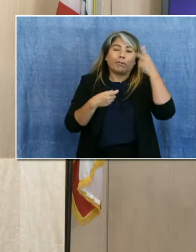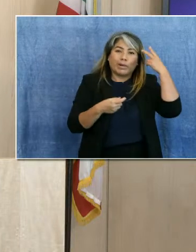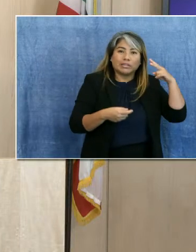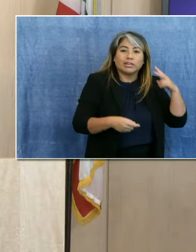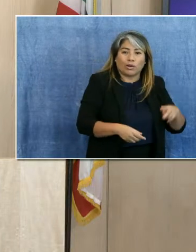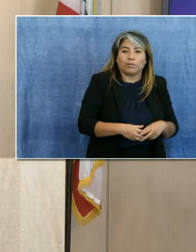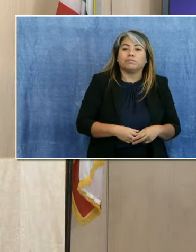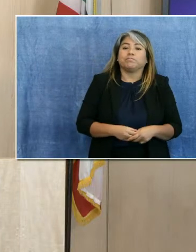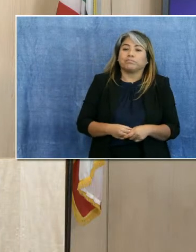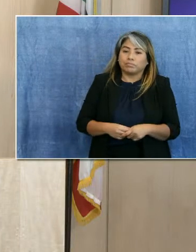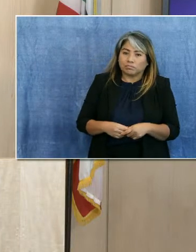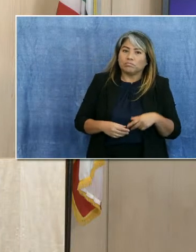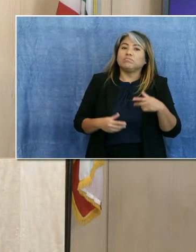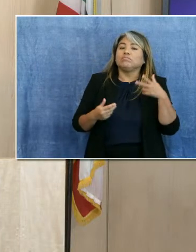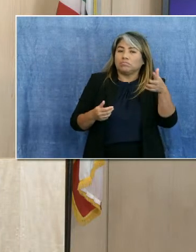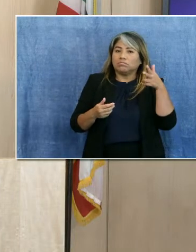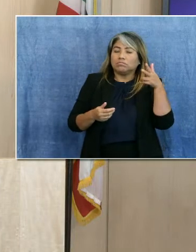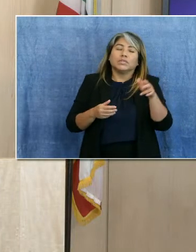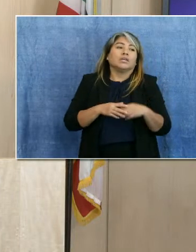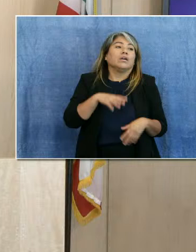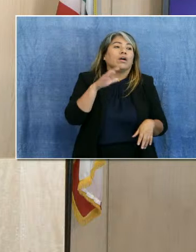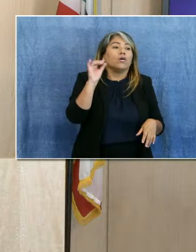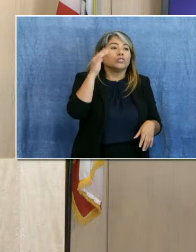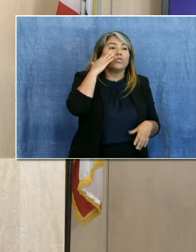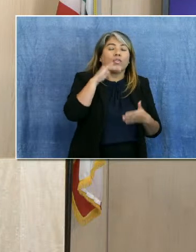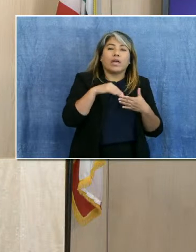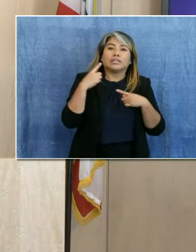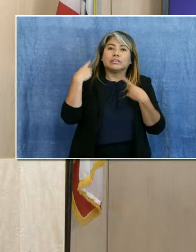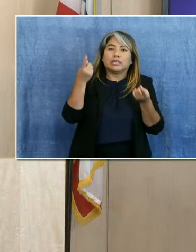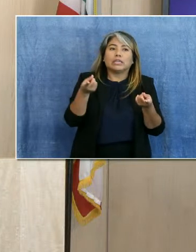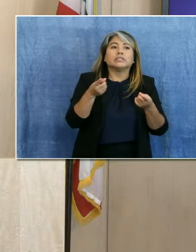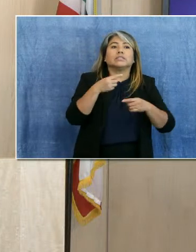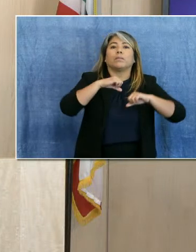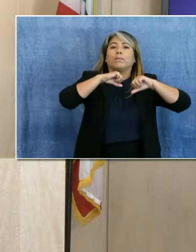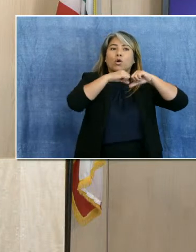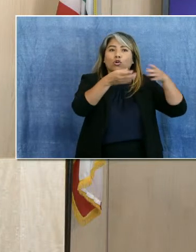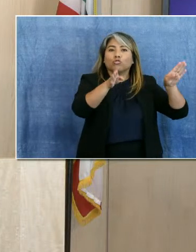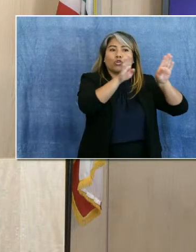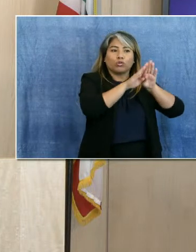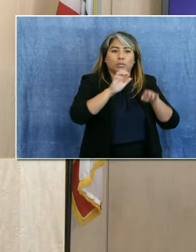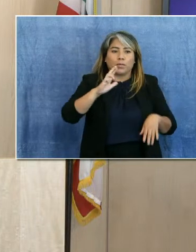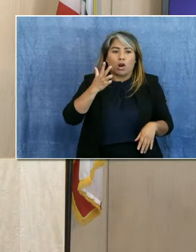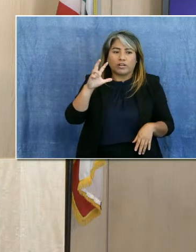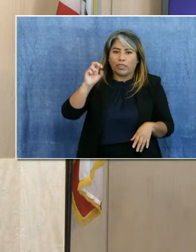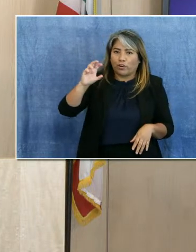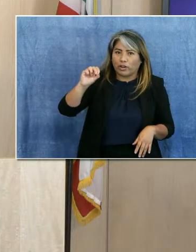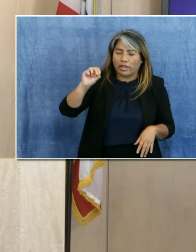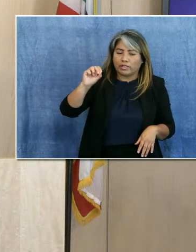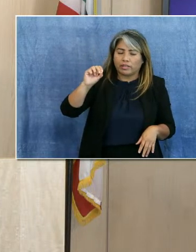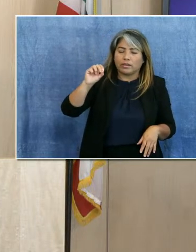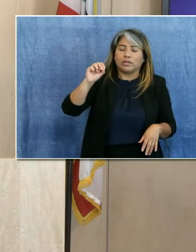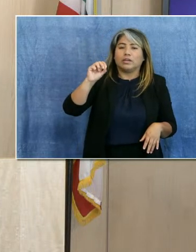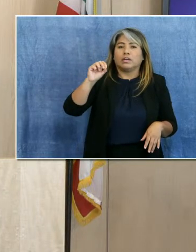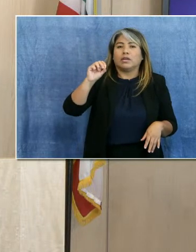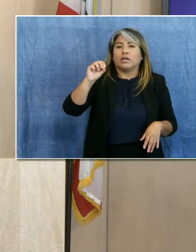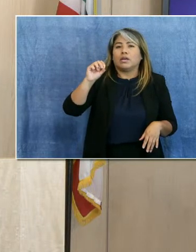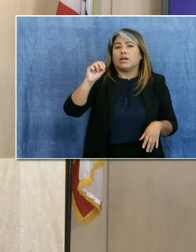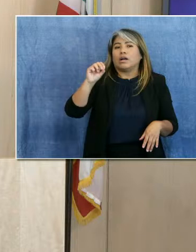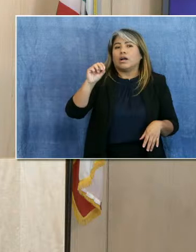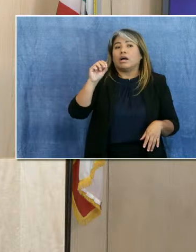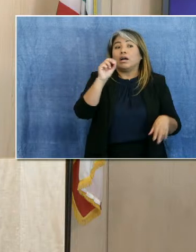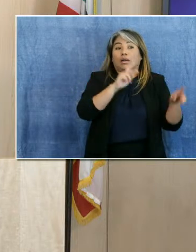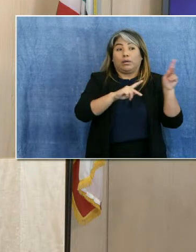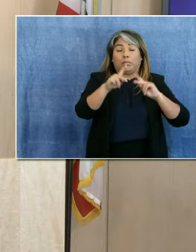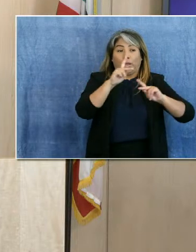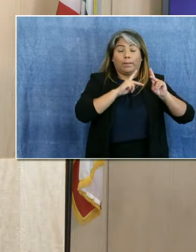Mexico. And we also know that since the closure of the border on March 30th, the number of